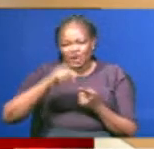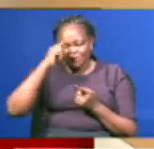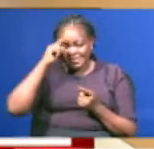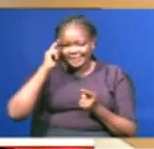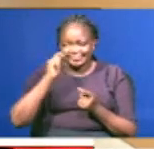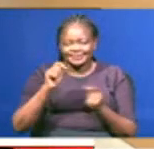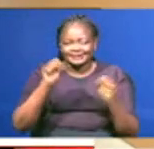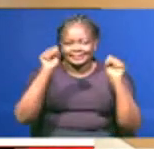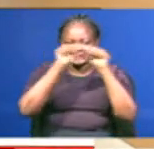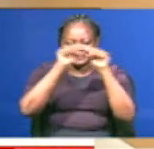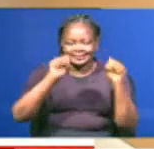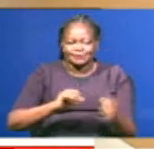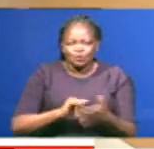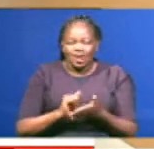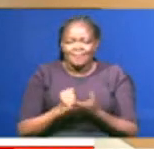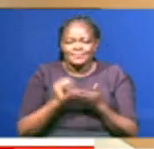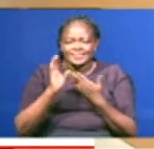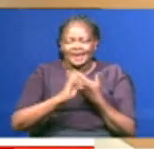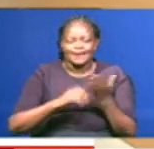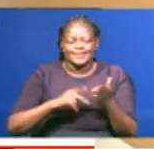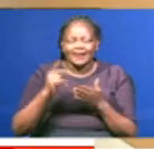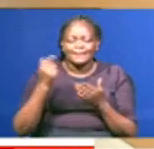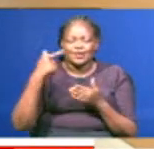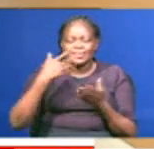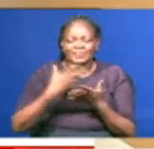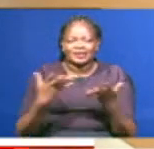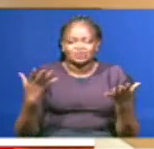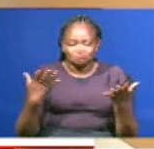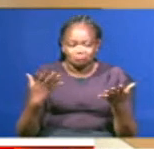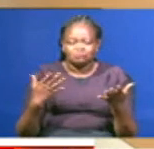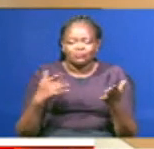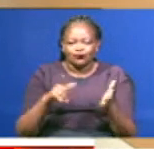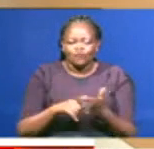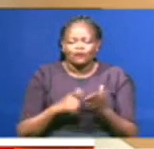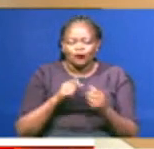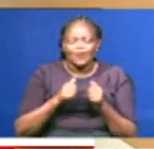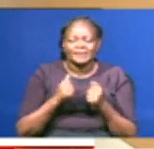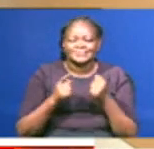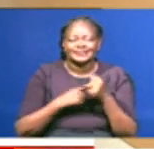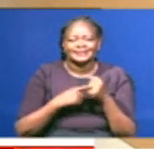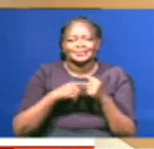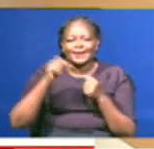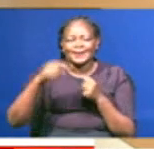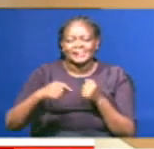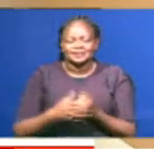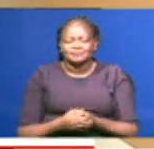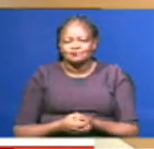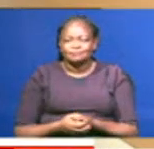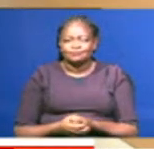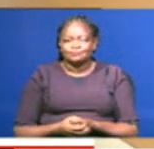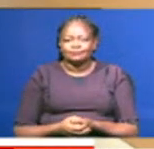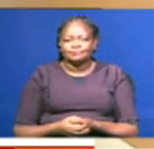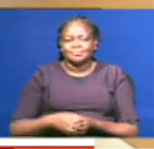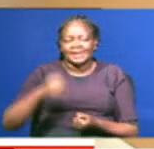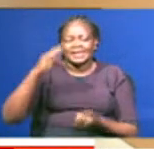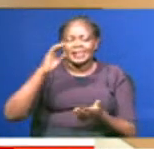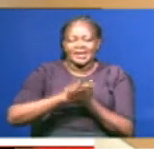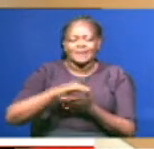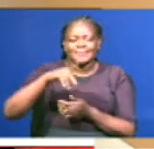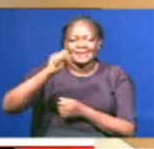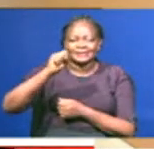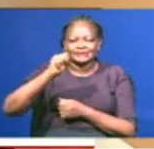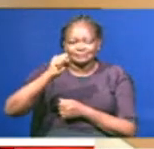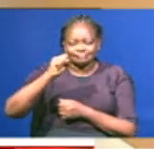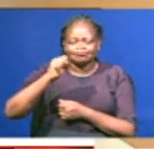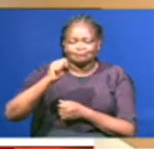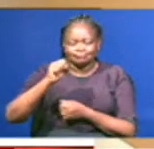that will see the country buy petroleum products on credit for a period of 6 months. Energy and Petroleum Cabinet Secretary Davis